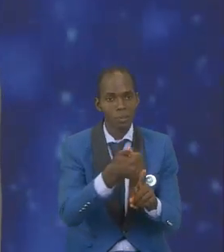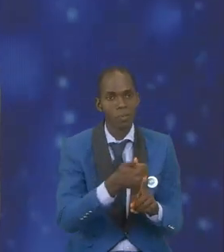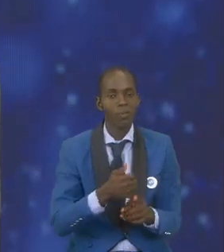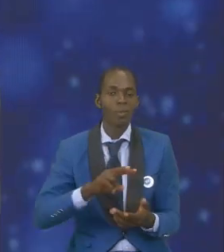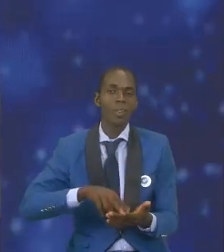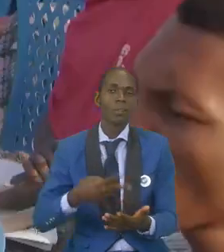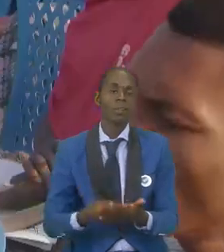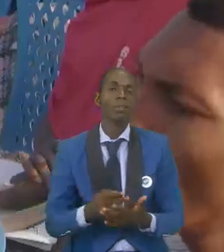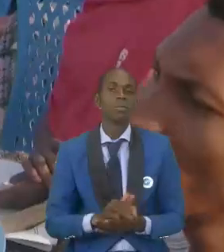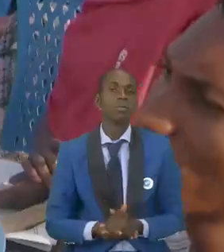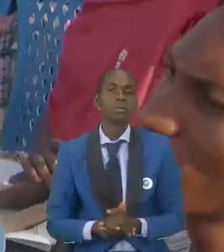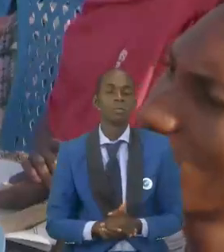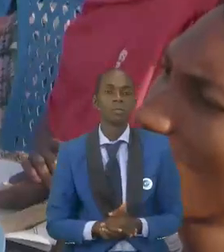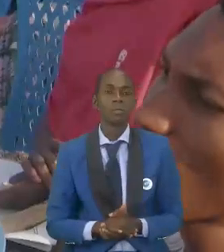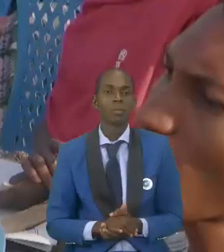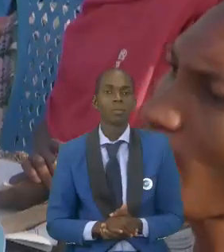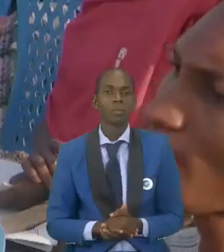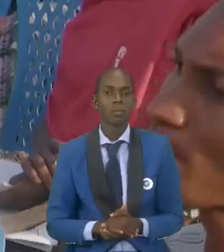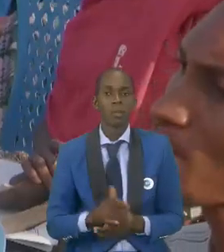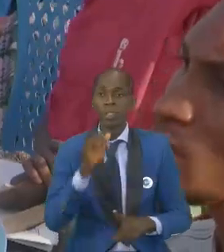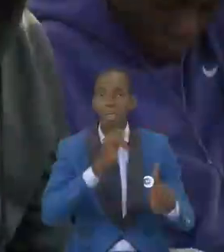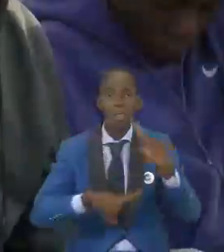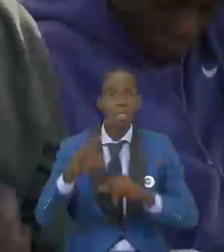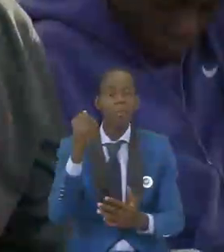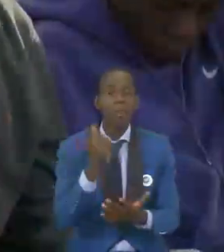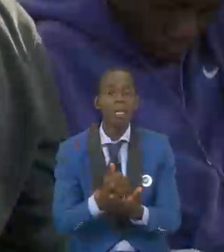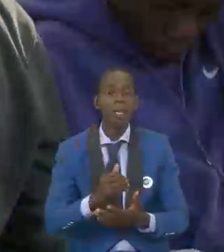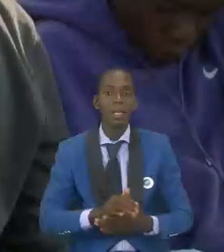falling. You need to say amen to that one.